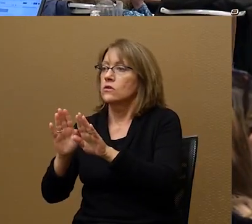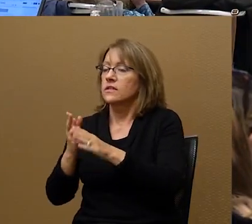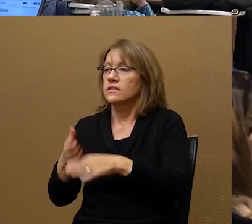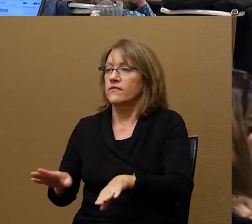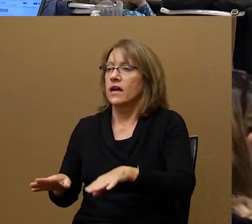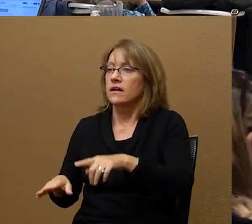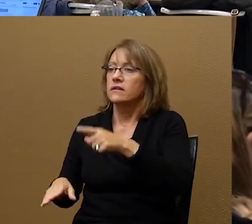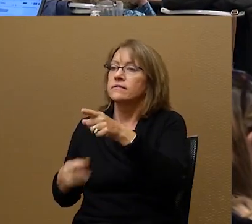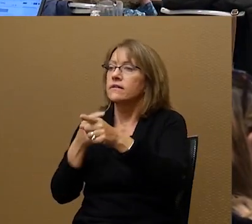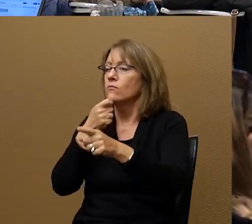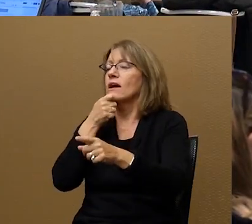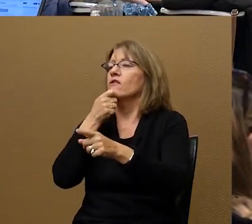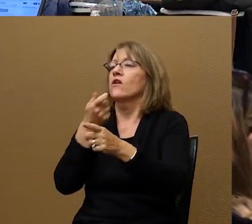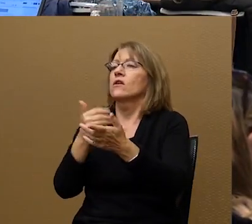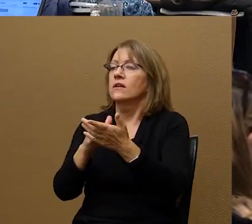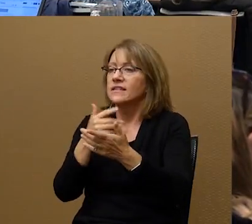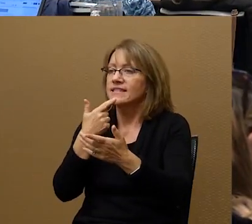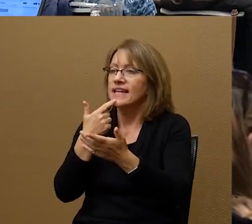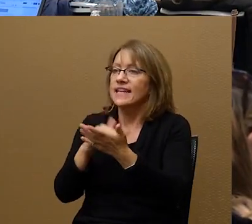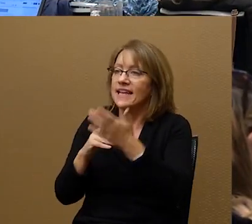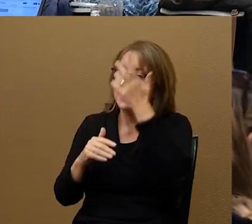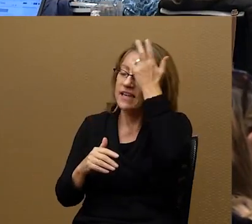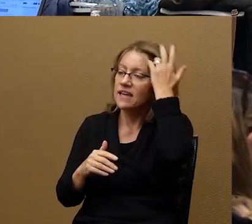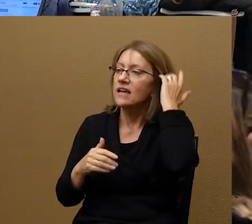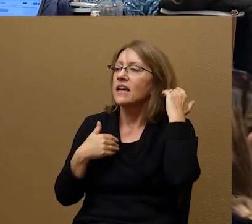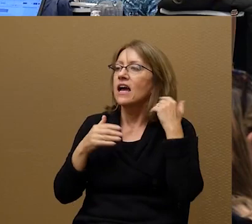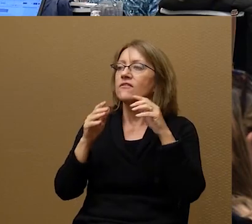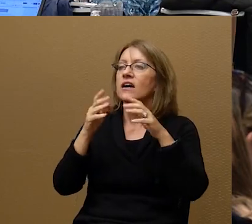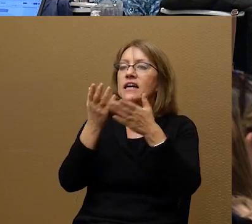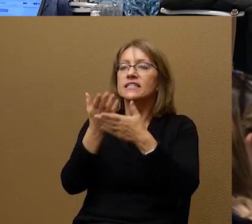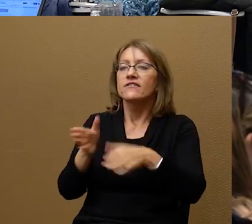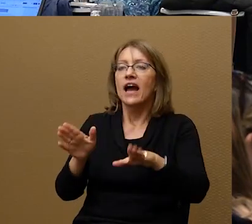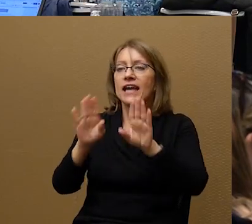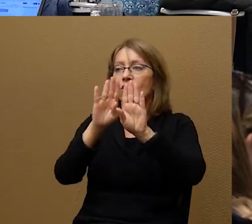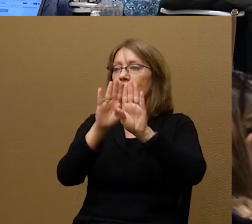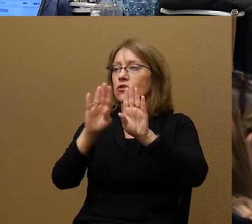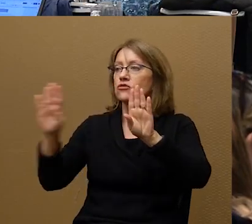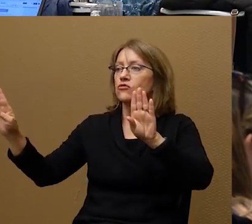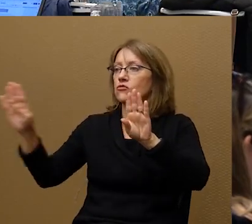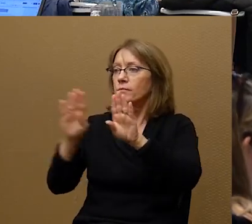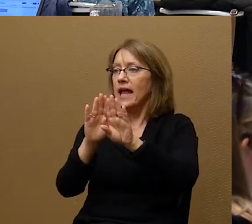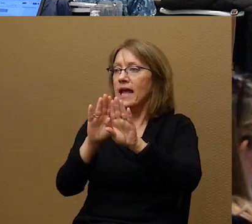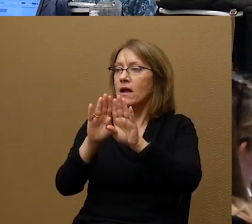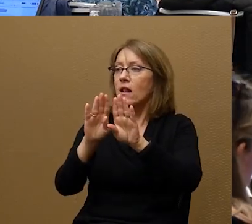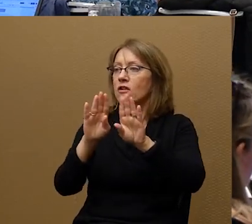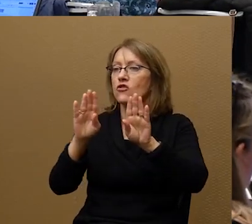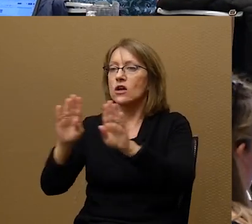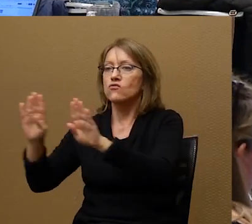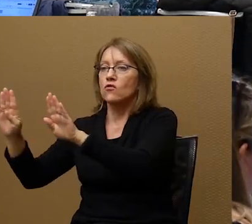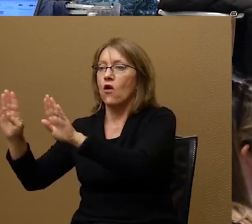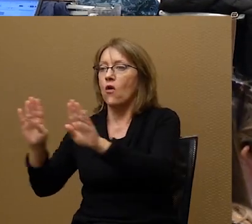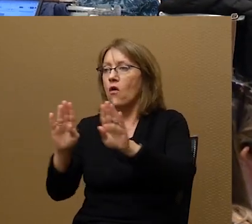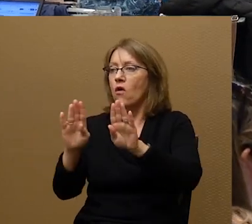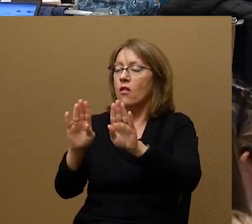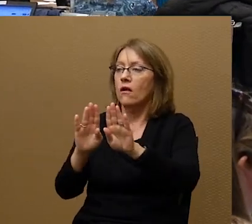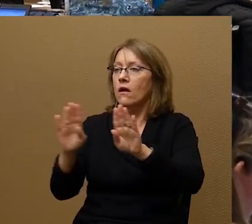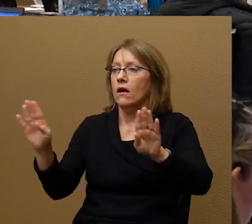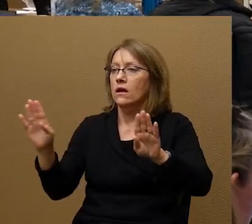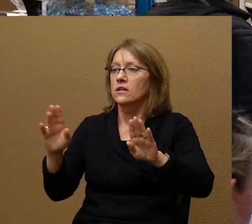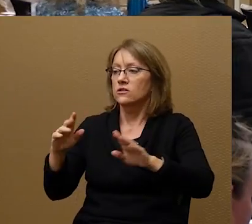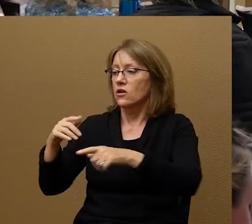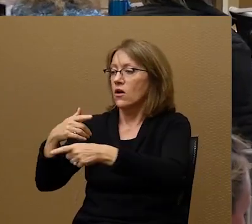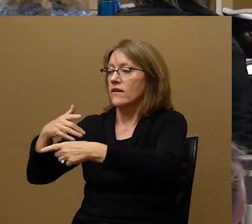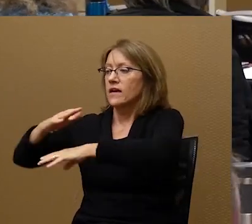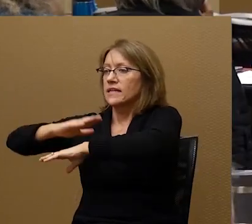I have some, oh, that's loud, sorry. Some rolling dividers in my room, so like my table is in this